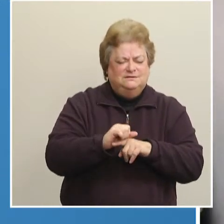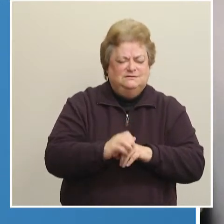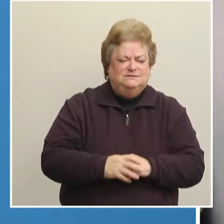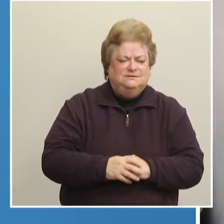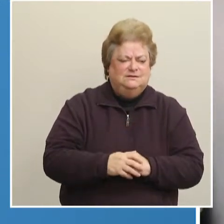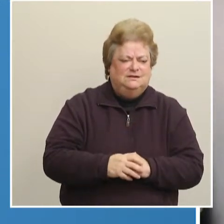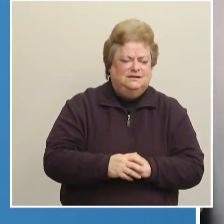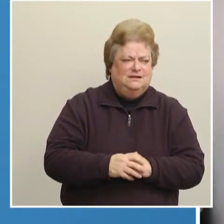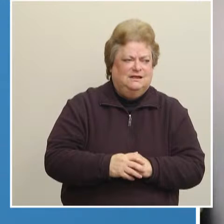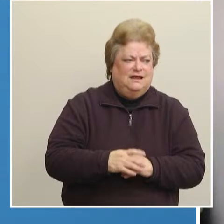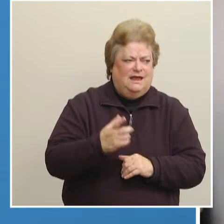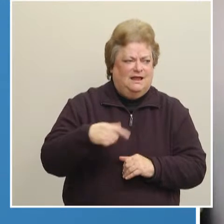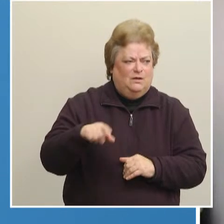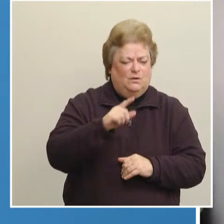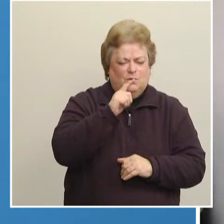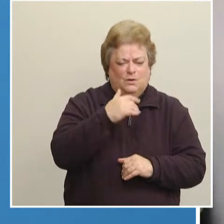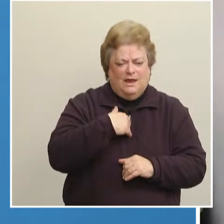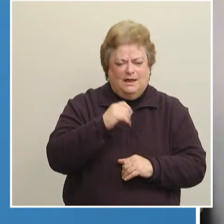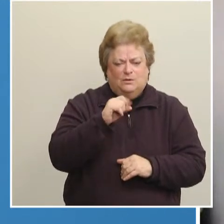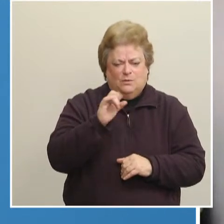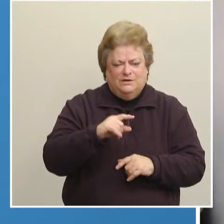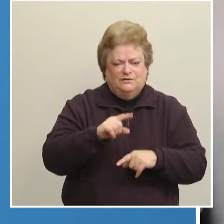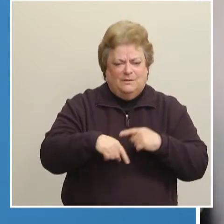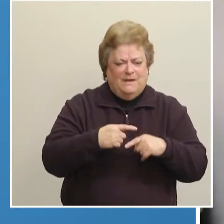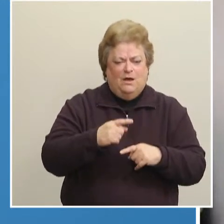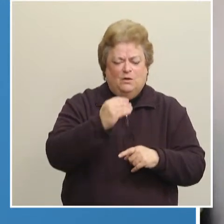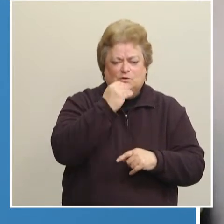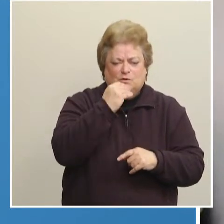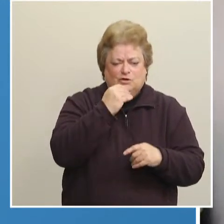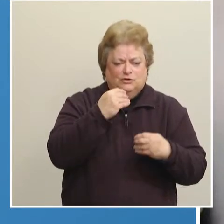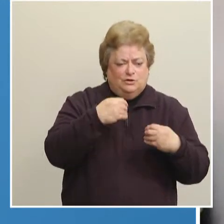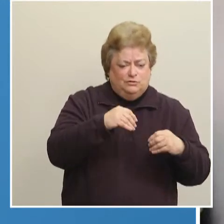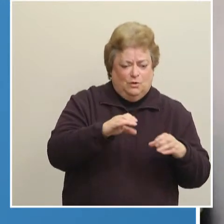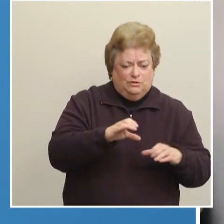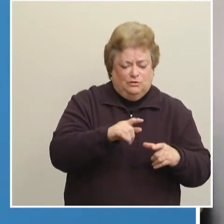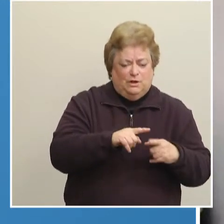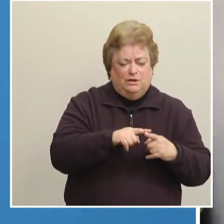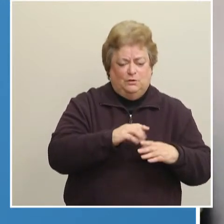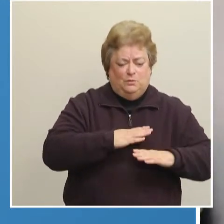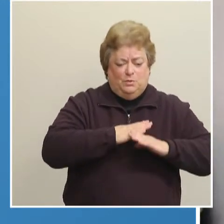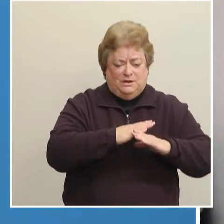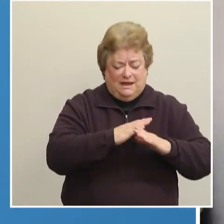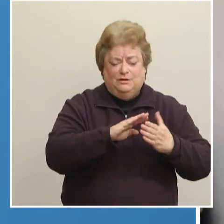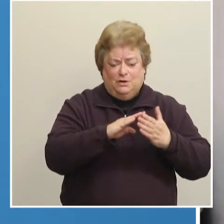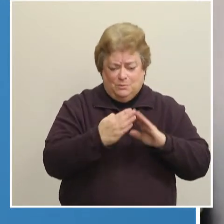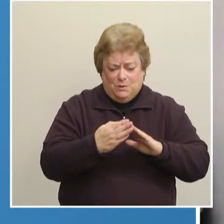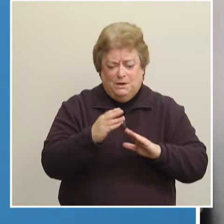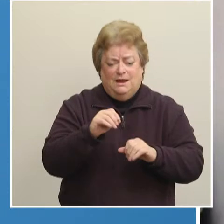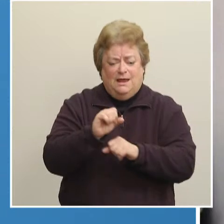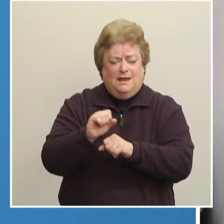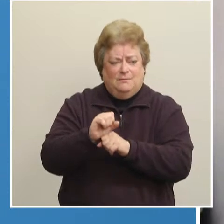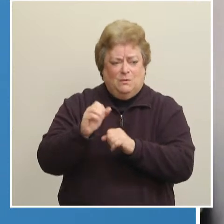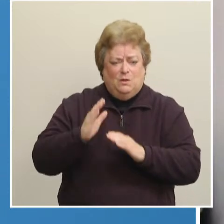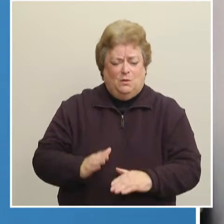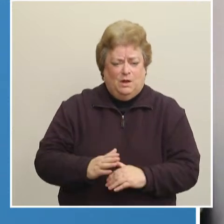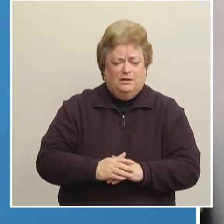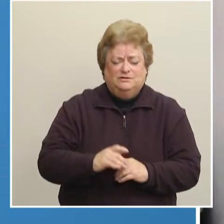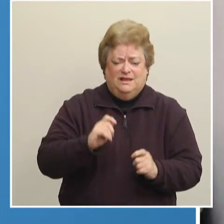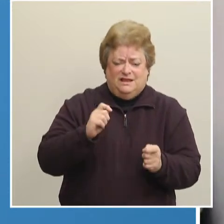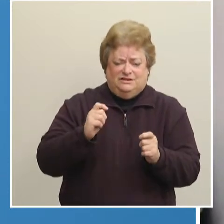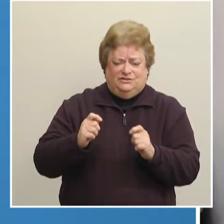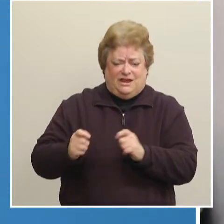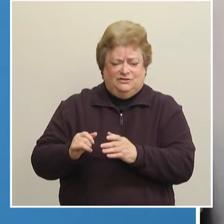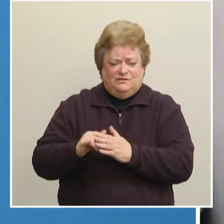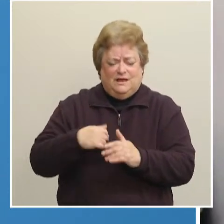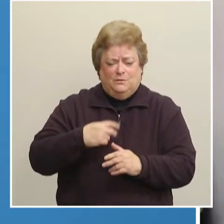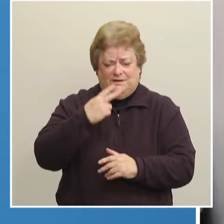those, but if anyone has questions about what grocery stores are doing to protect their employees and protect their communities, and some of the changes that we've seen over the